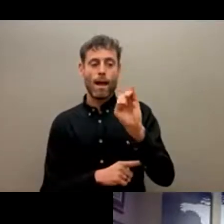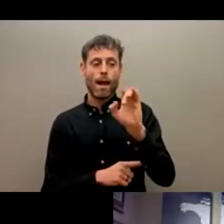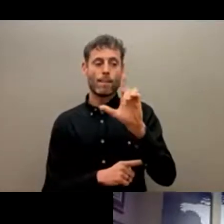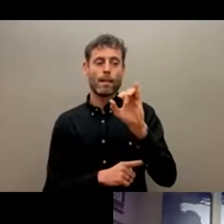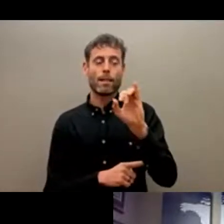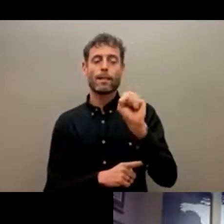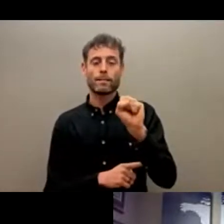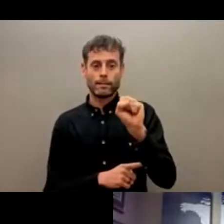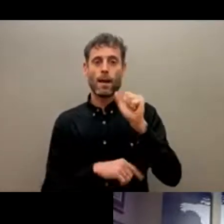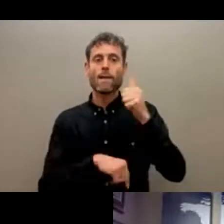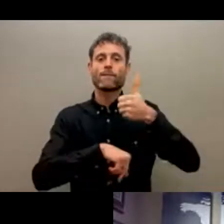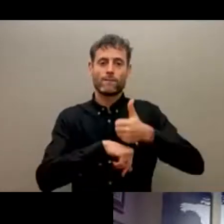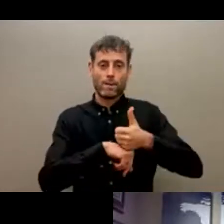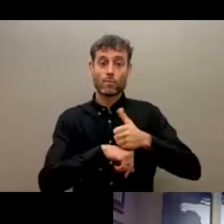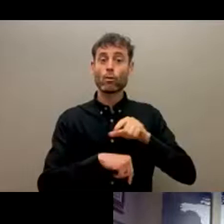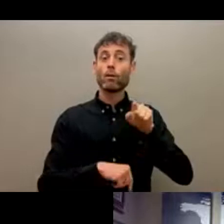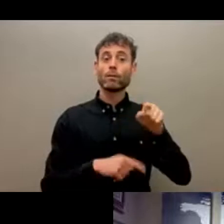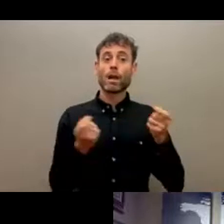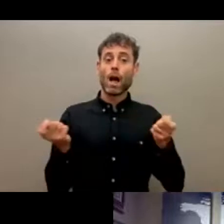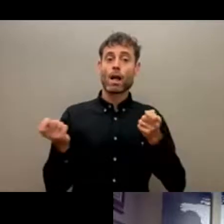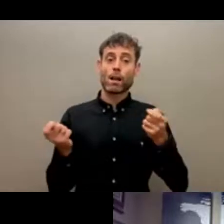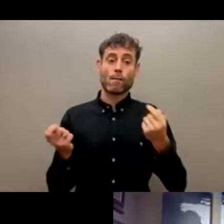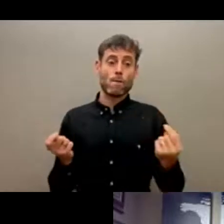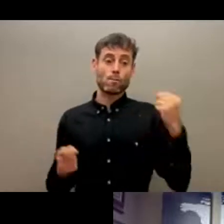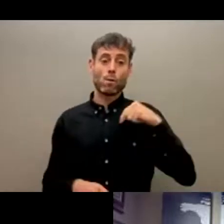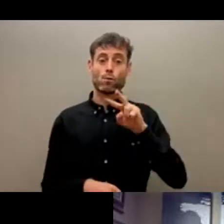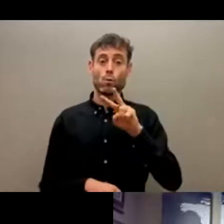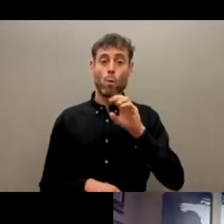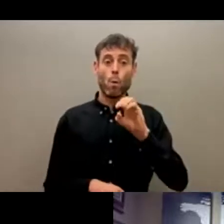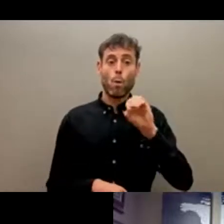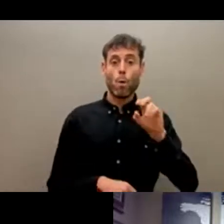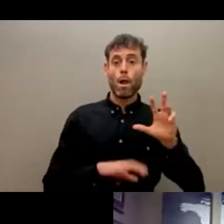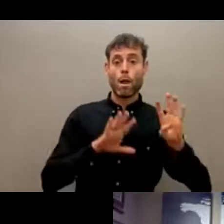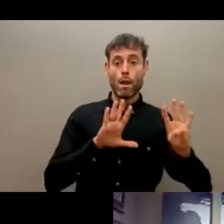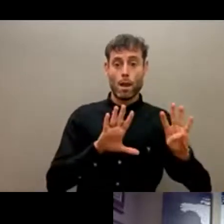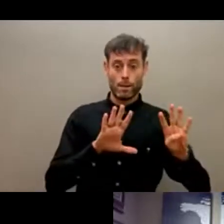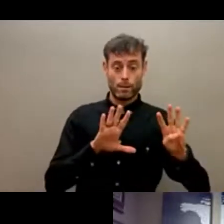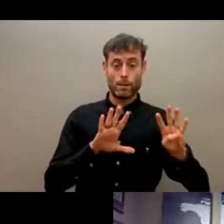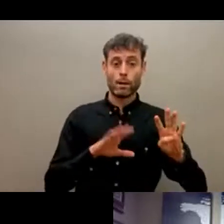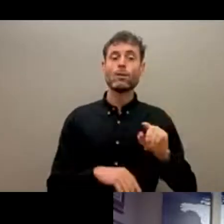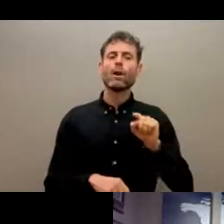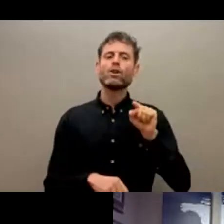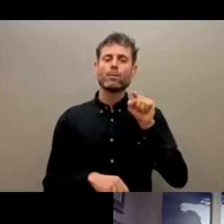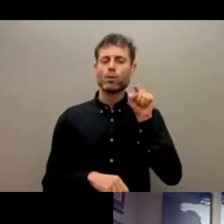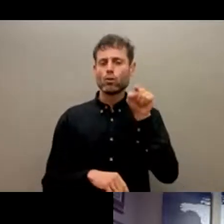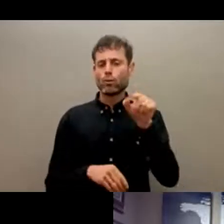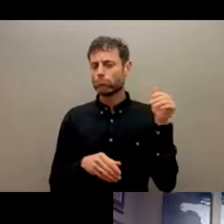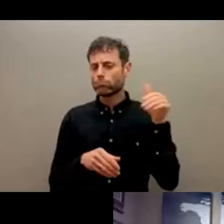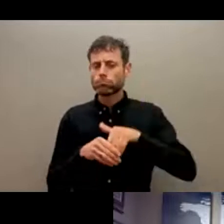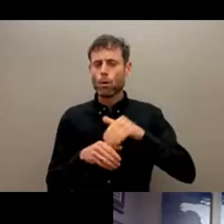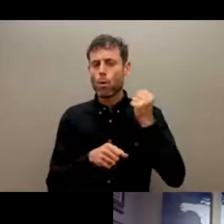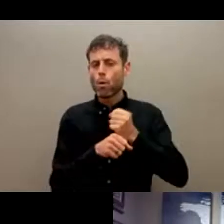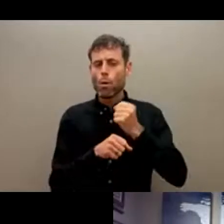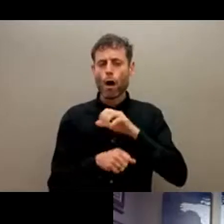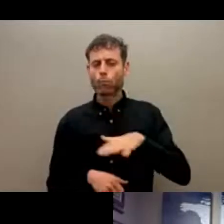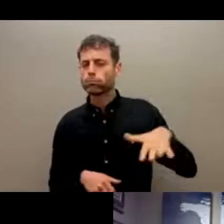worked in the development and disability sector since the late 1980s. She has many, many years of experience, having worked